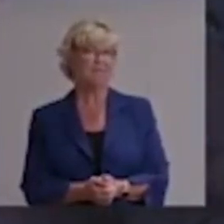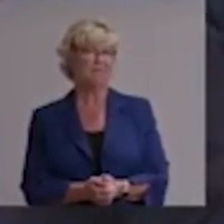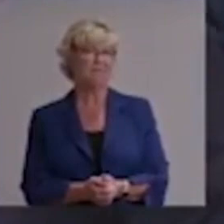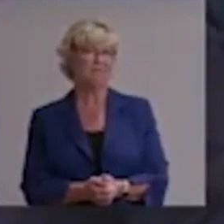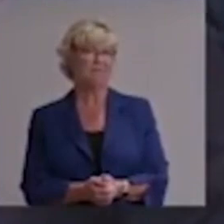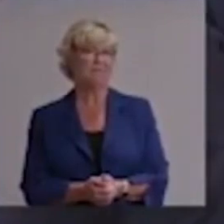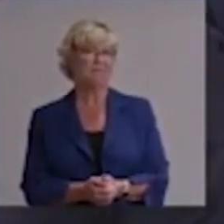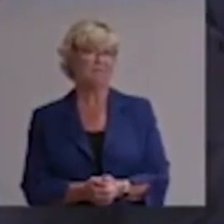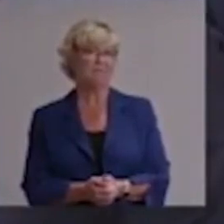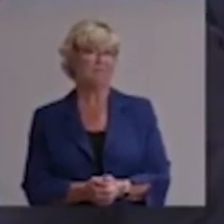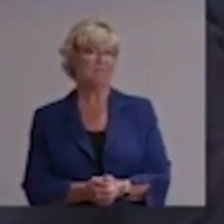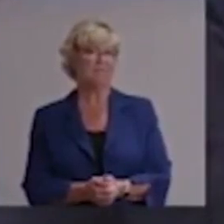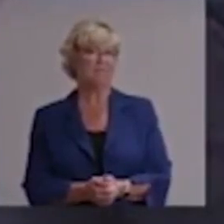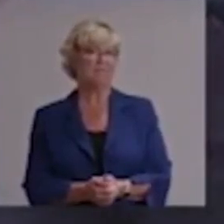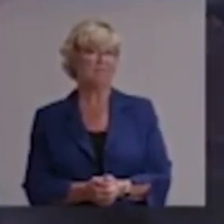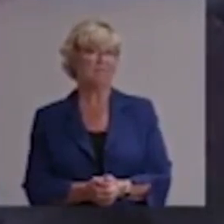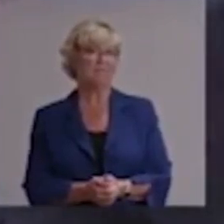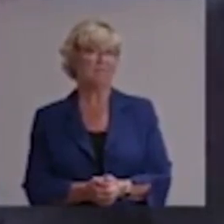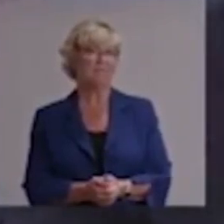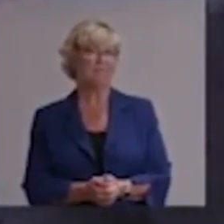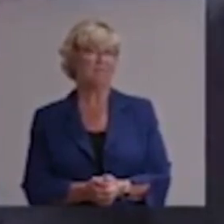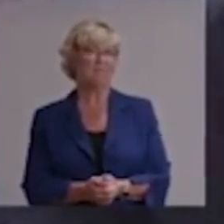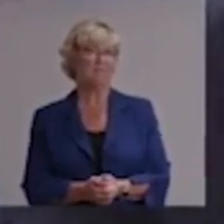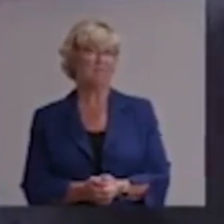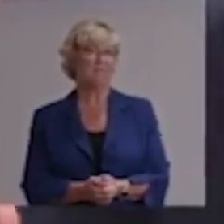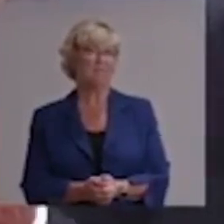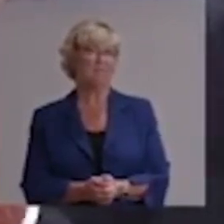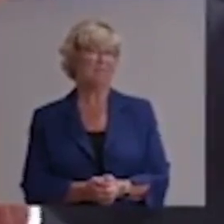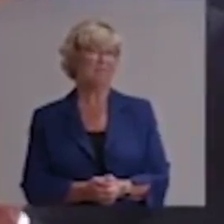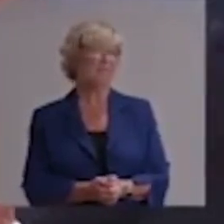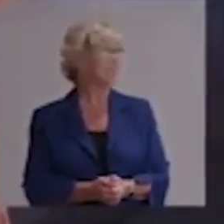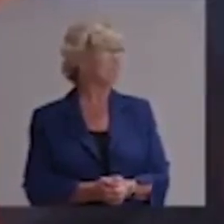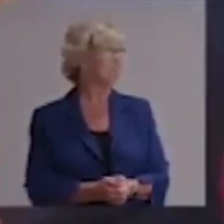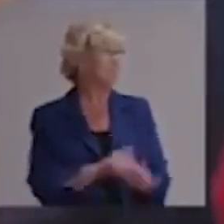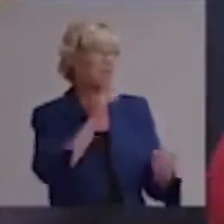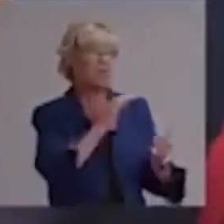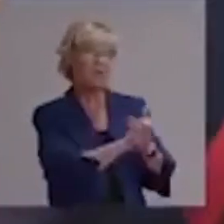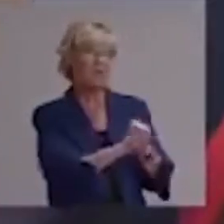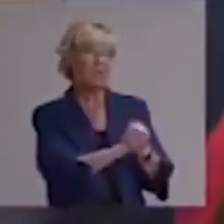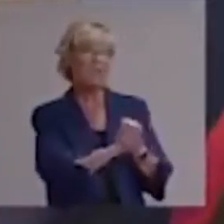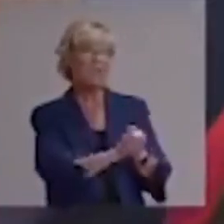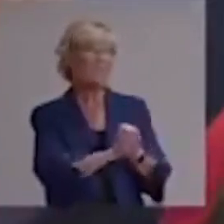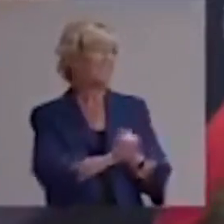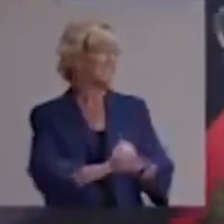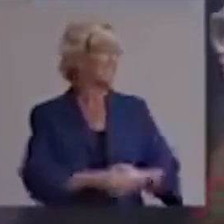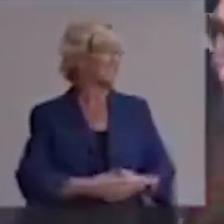the channel grow. I'd really appreciate it, and thanks for watching.